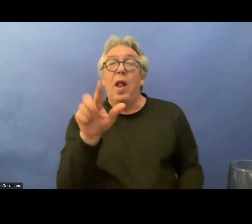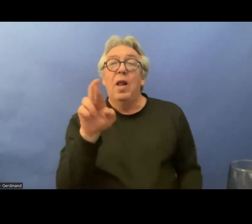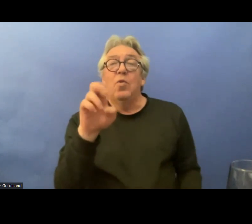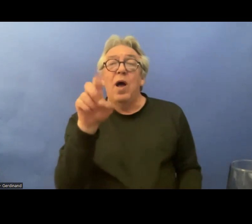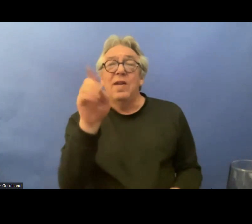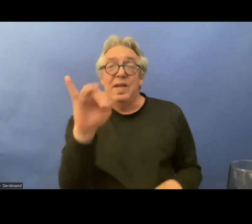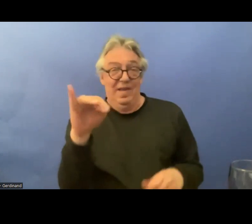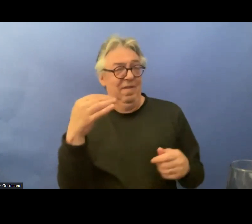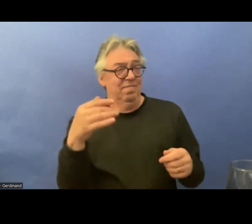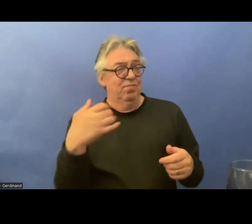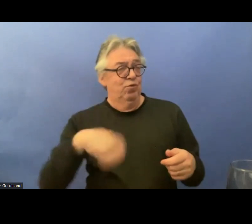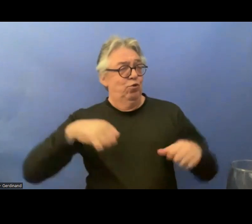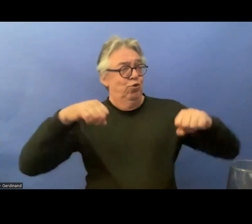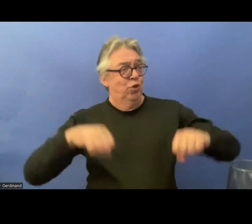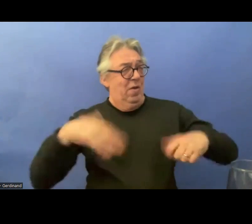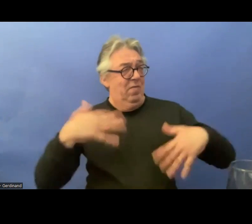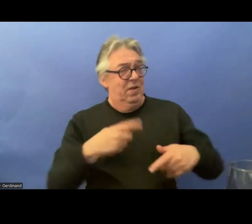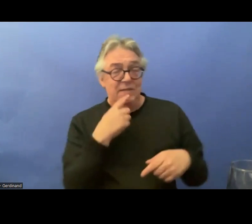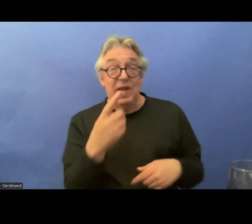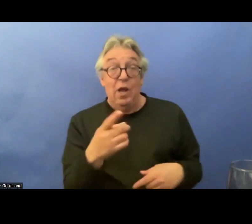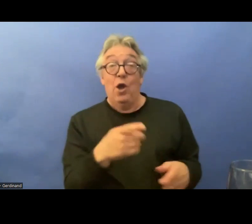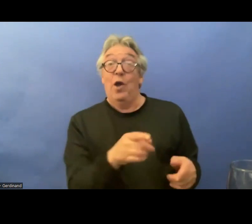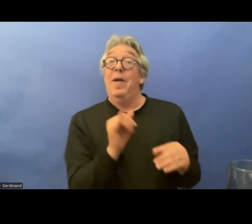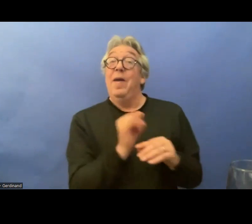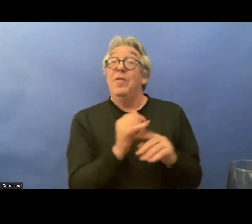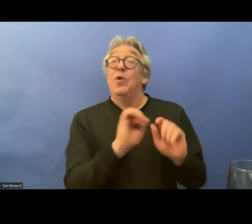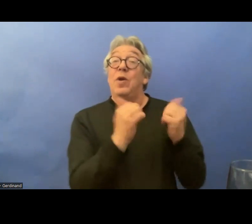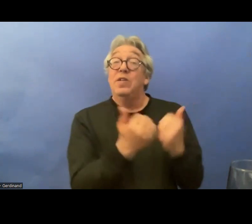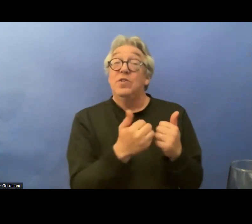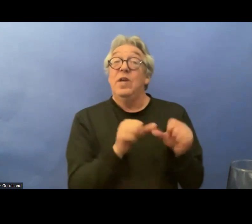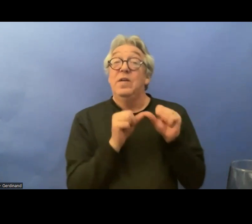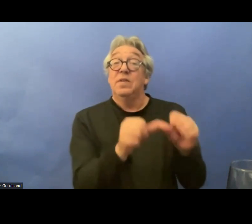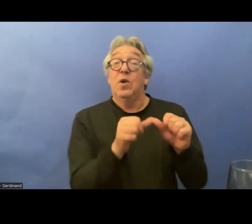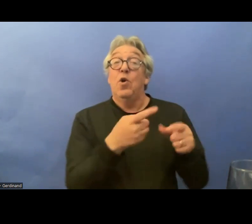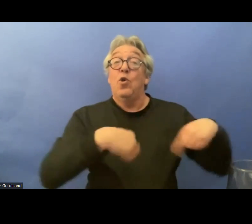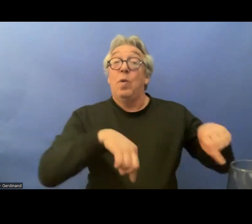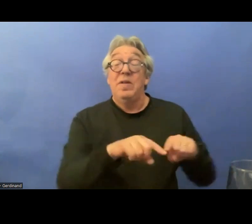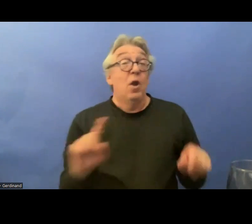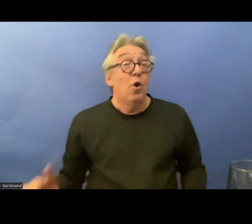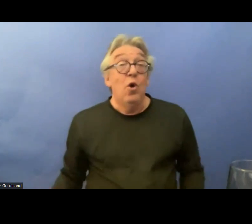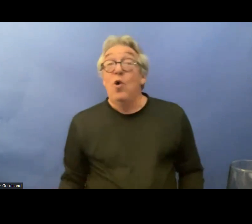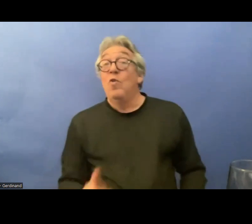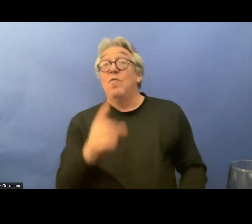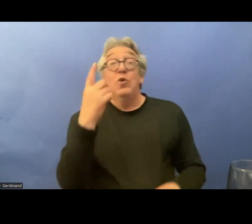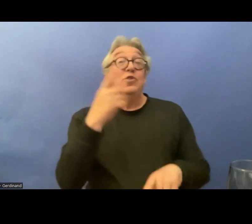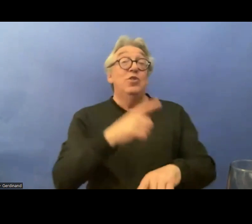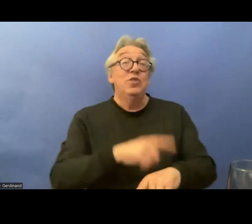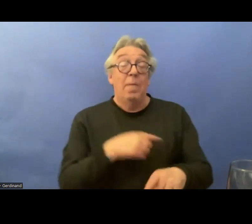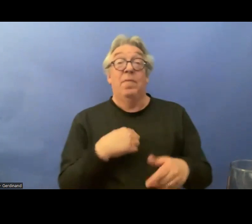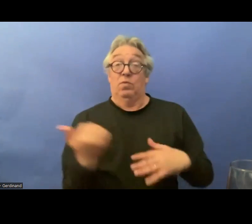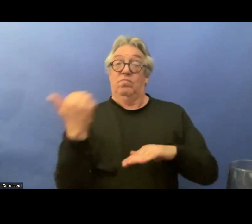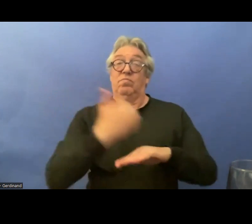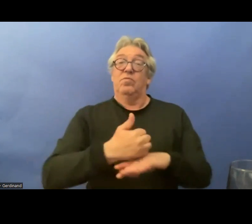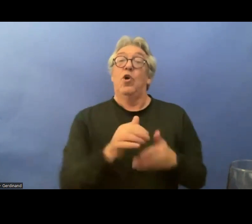highlighted, through the Interagency Standing Committee, the first ever ISC guidance on the inclusion of persons